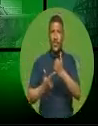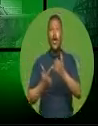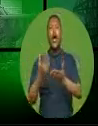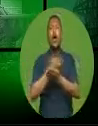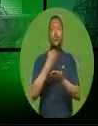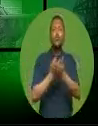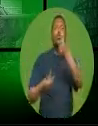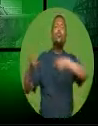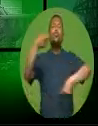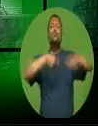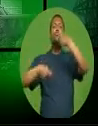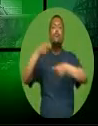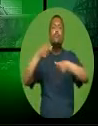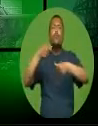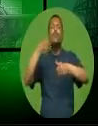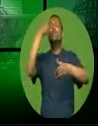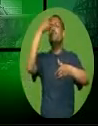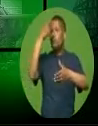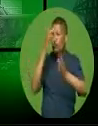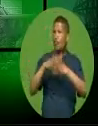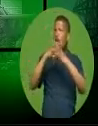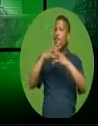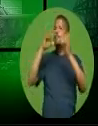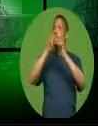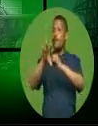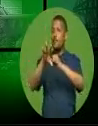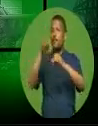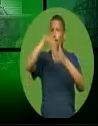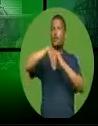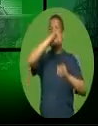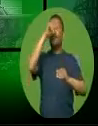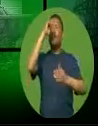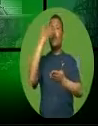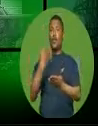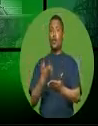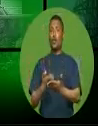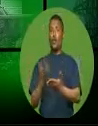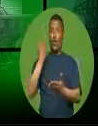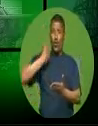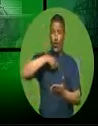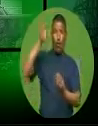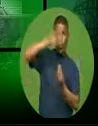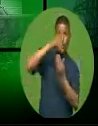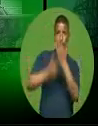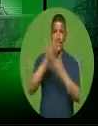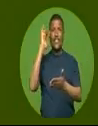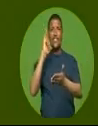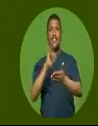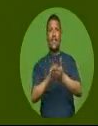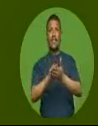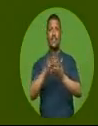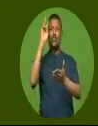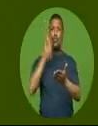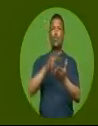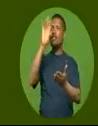discussed the output contribution of the industrial sector in the Ethiopian economy. We also discussed that